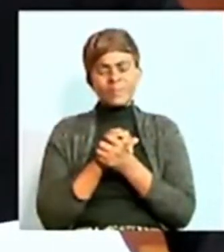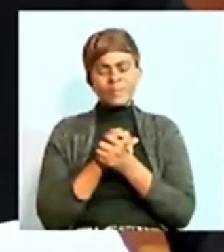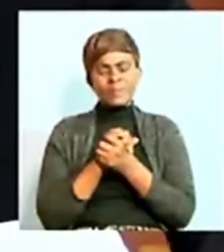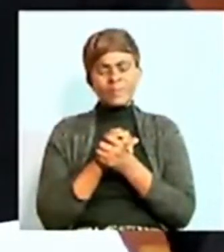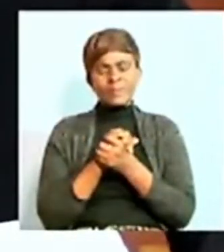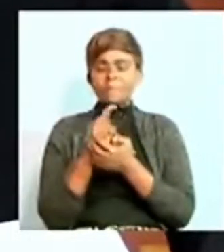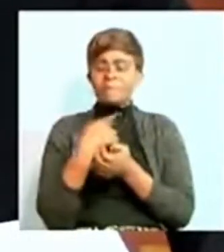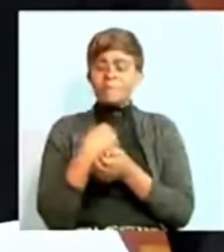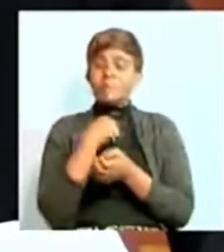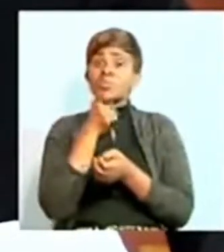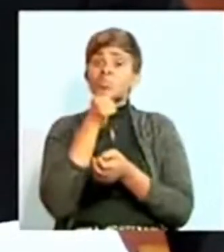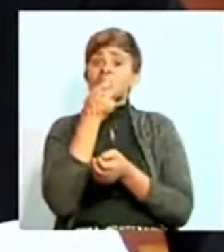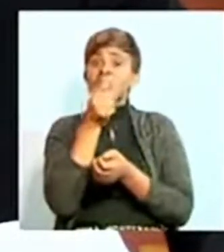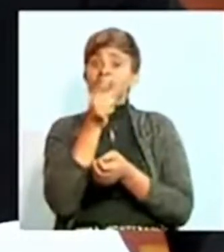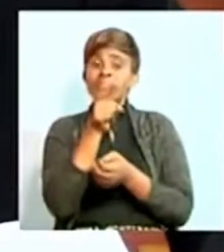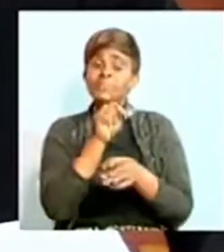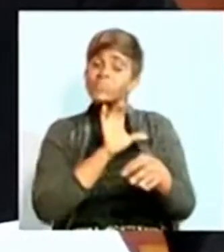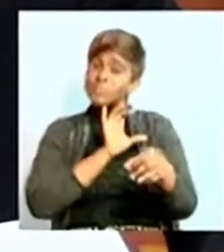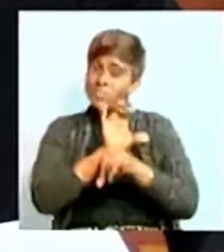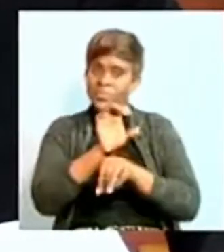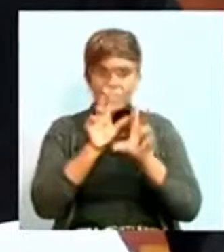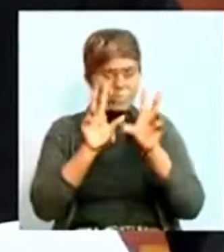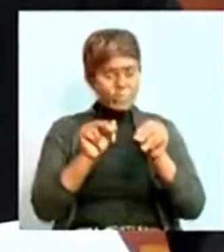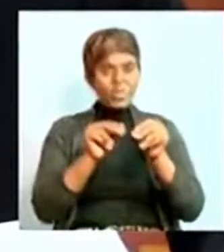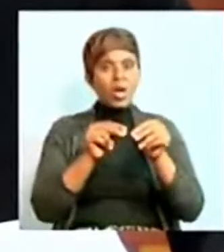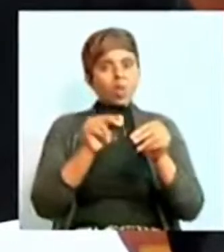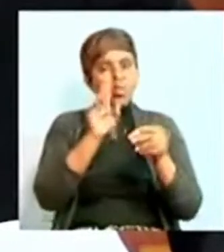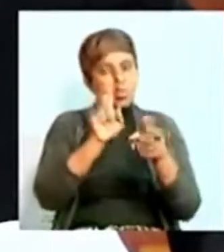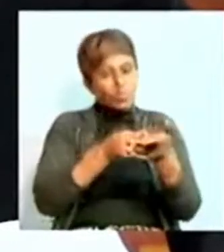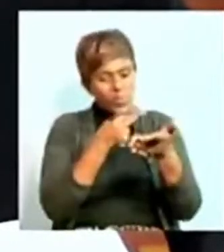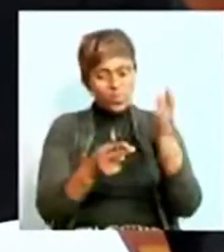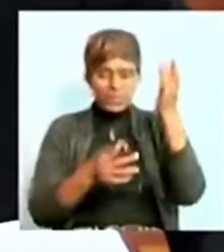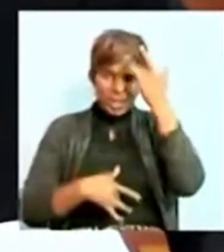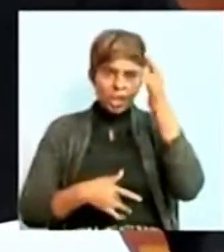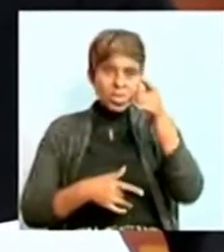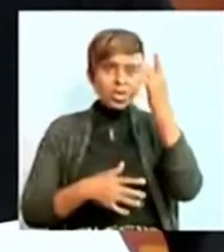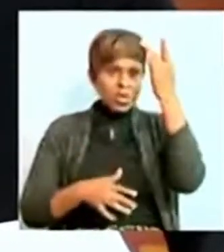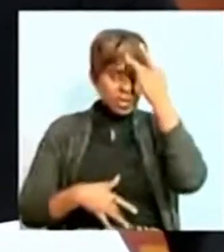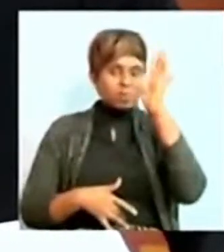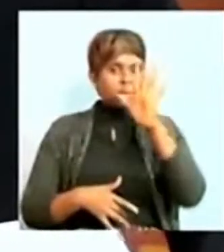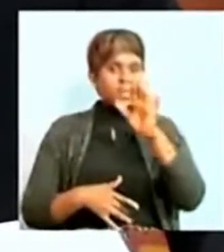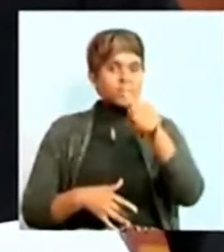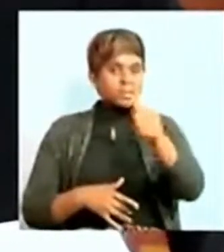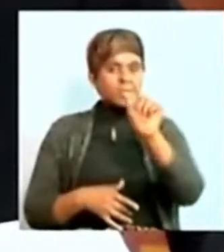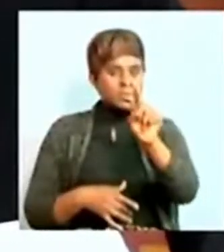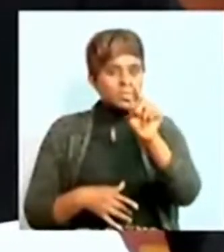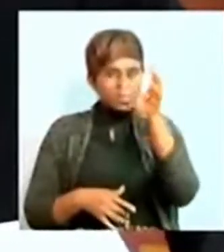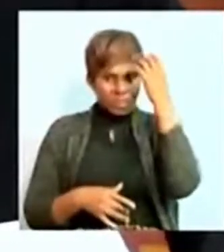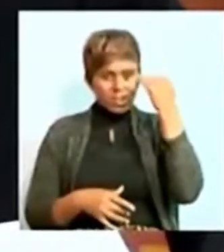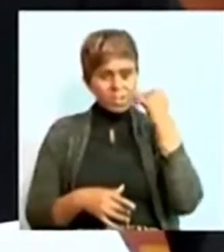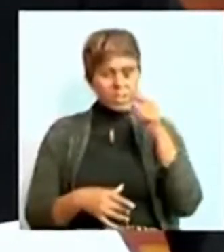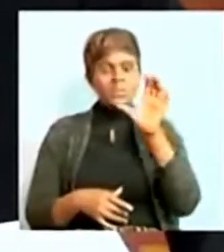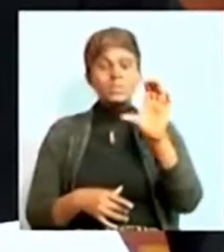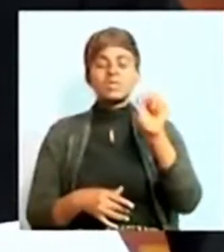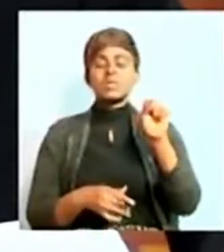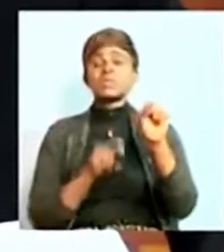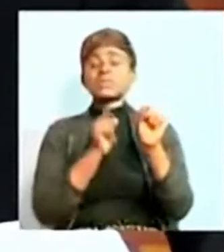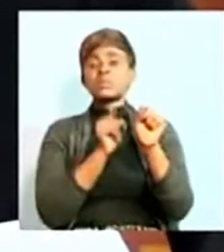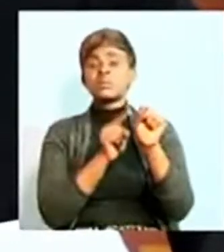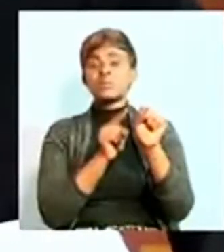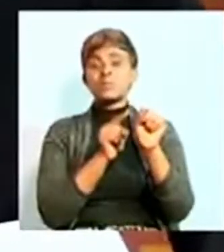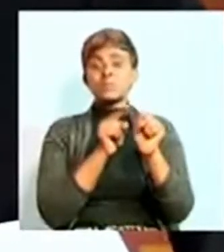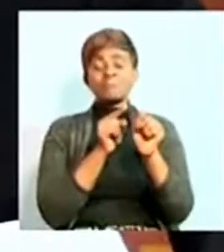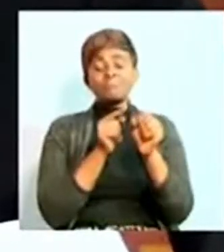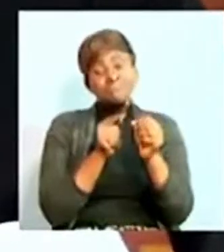I'm not saying you should force sick. If you fall sick, you as an officer, CS,